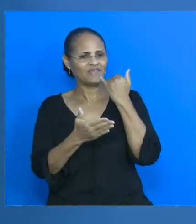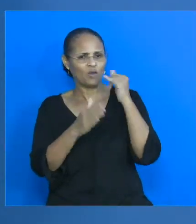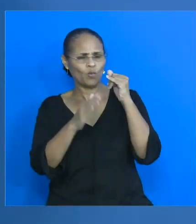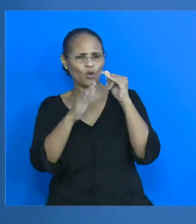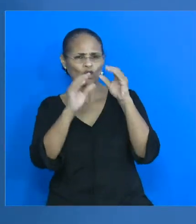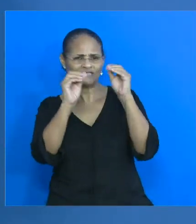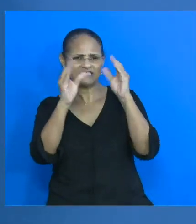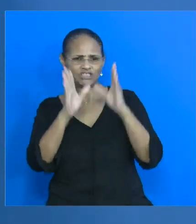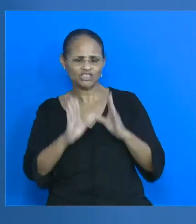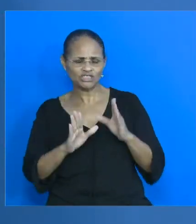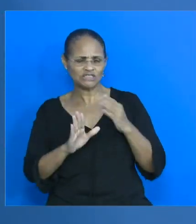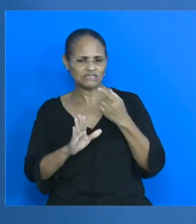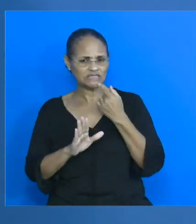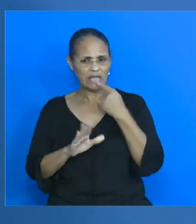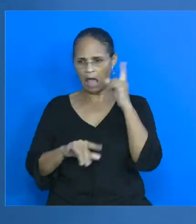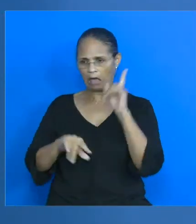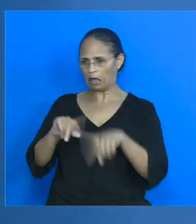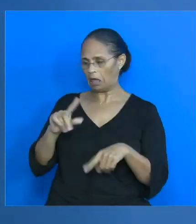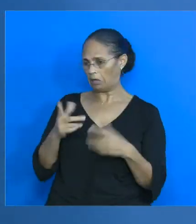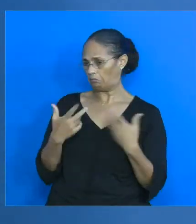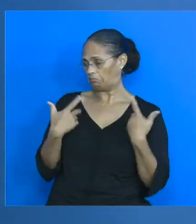I cannot.